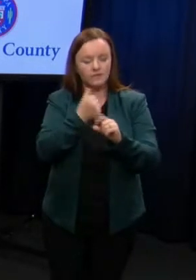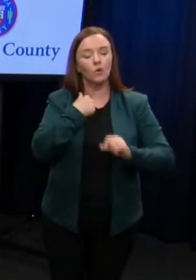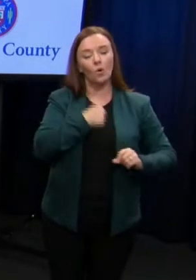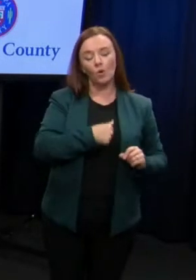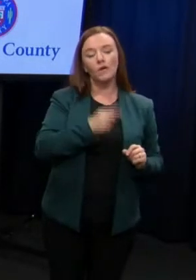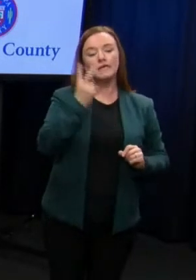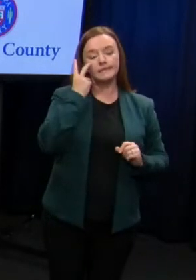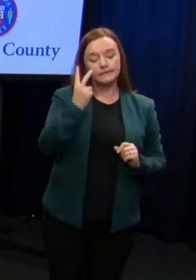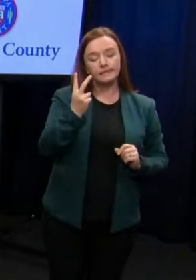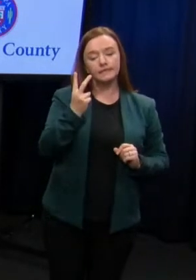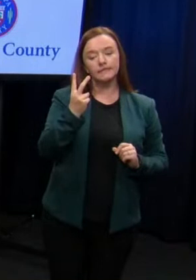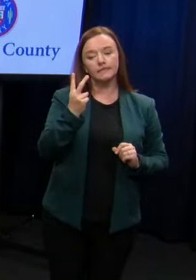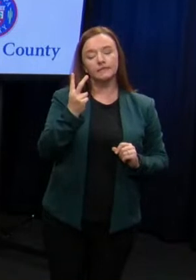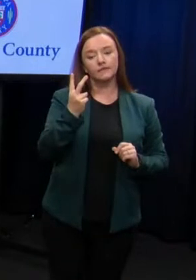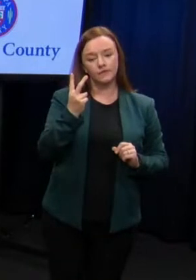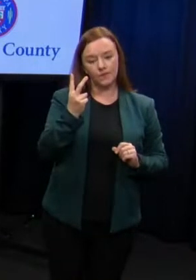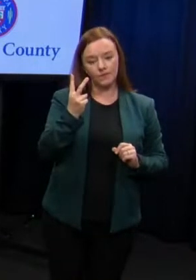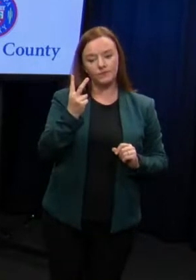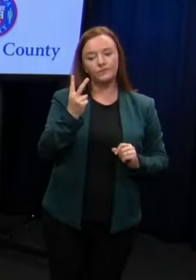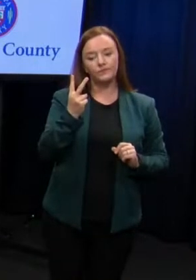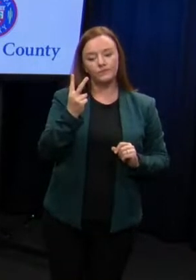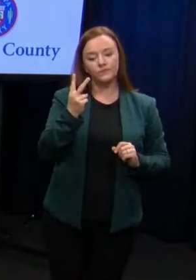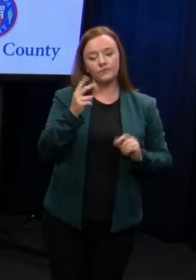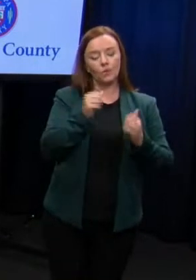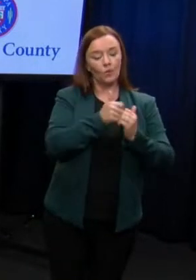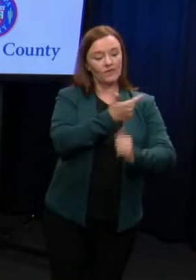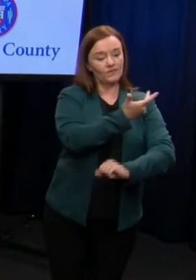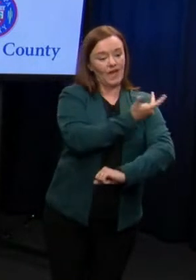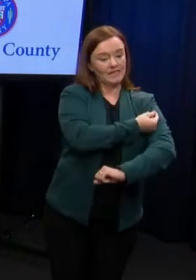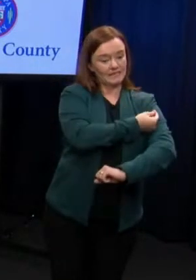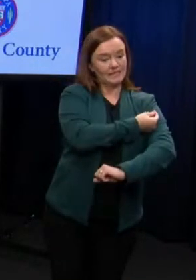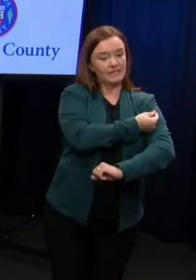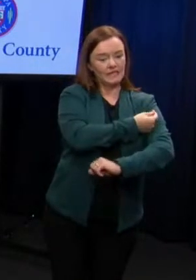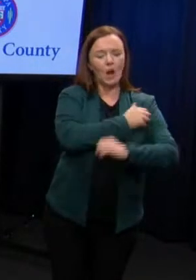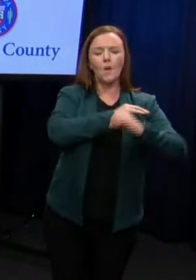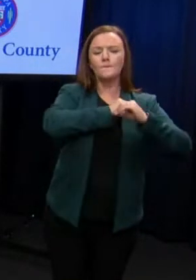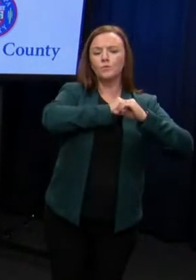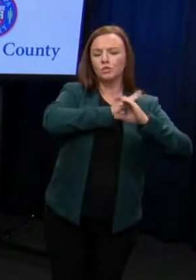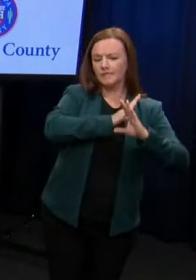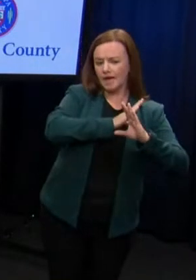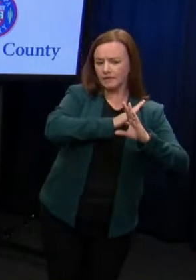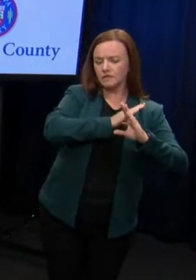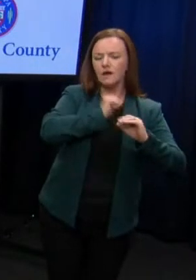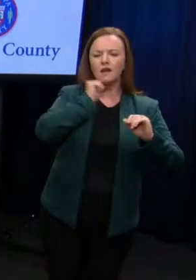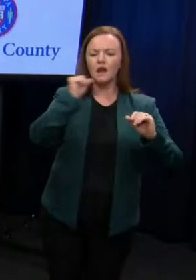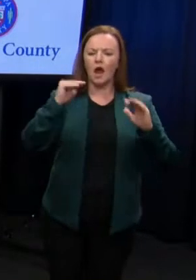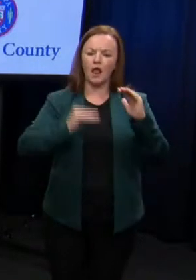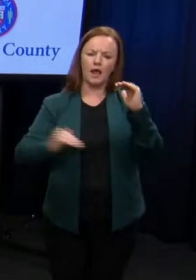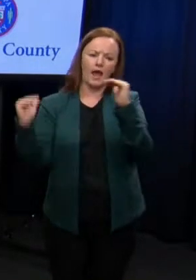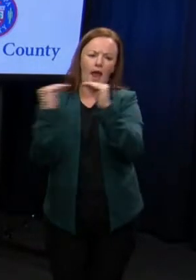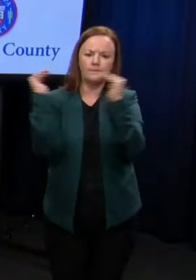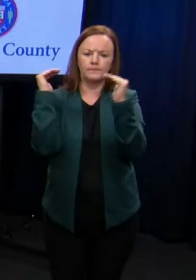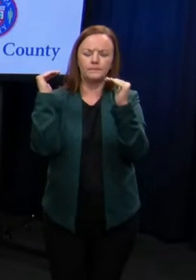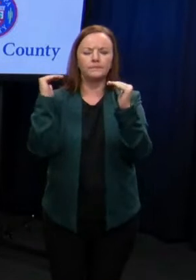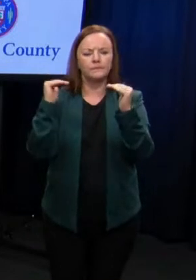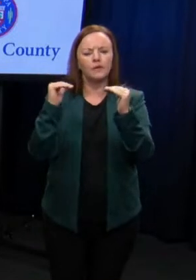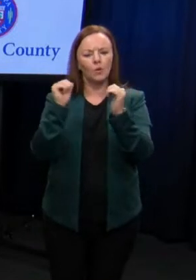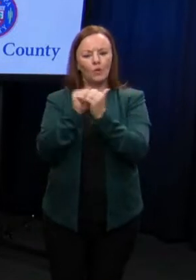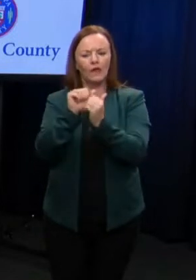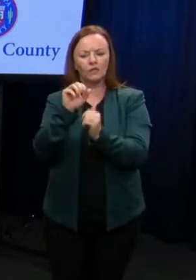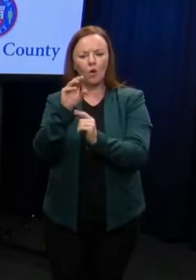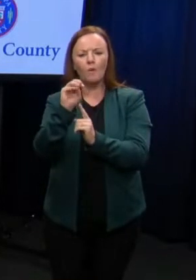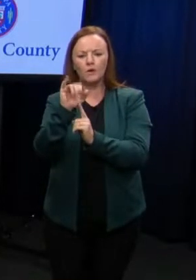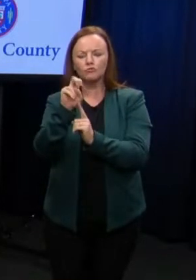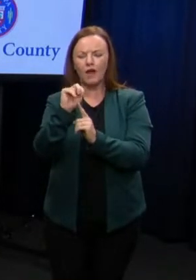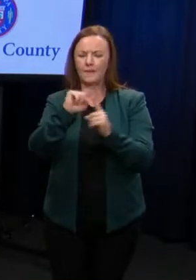some decreased protection from infection with the vaccine is still highly effective at preventing severe